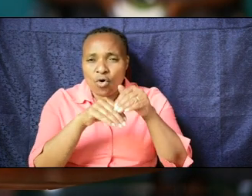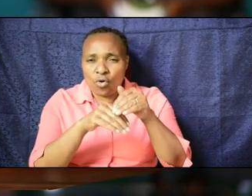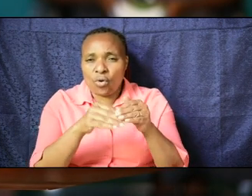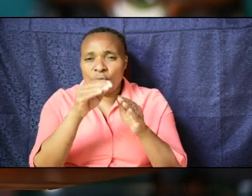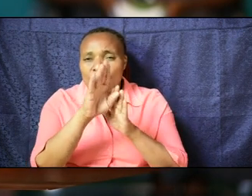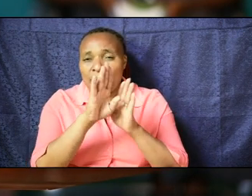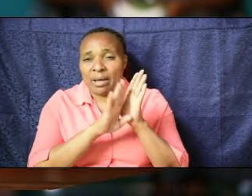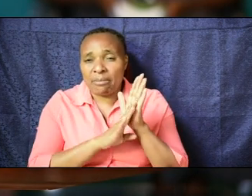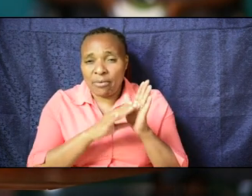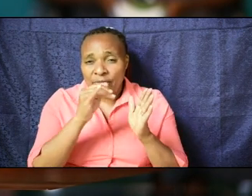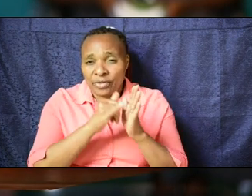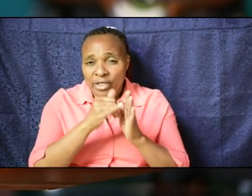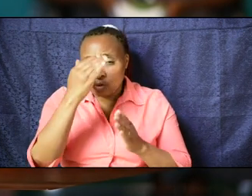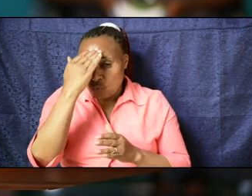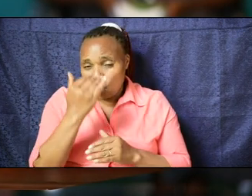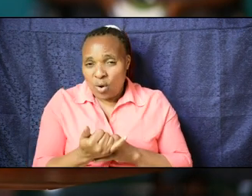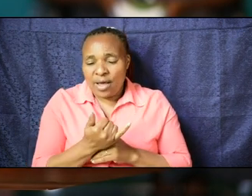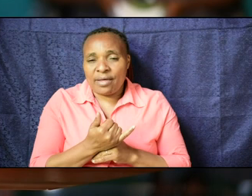and